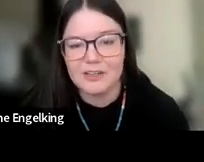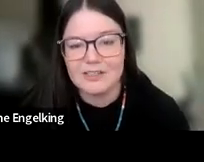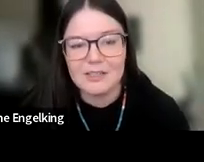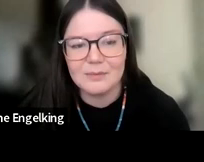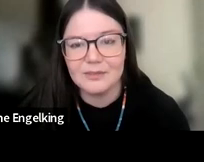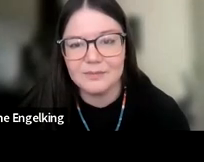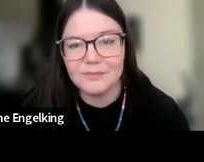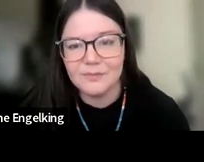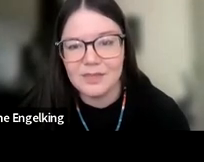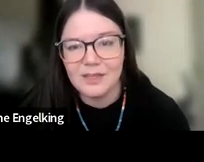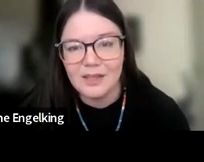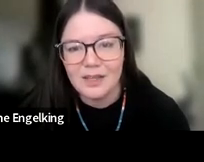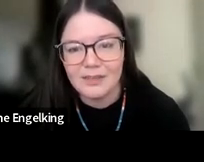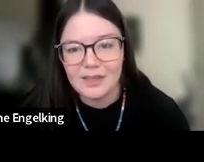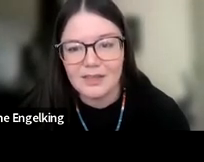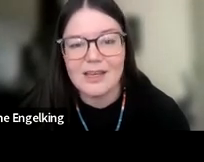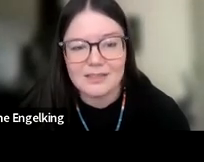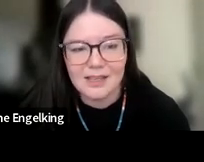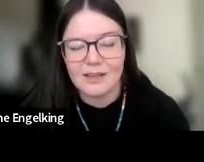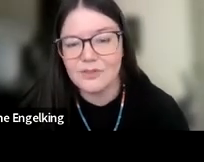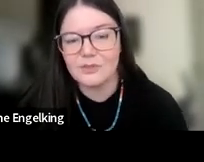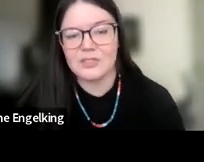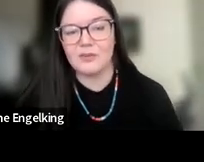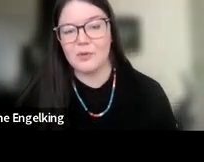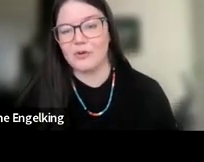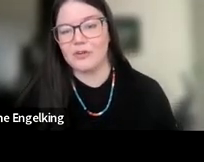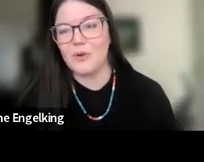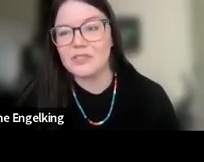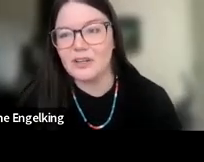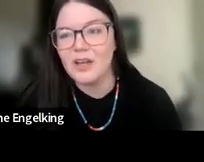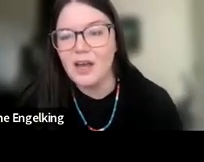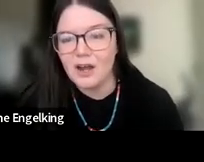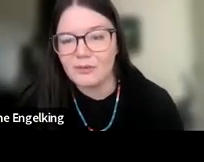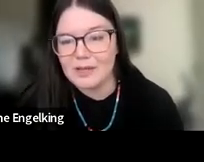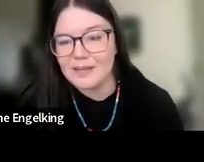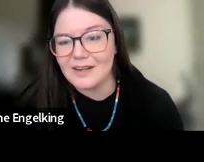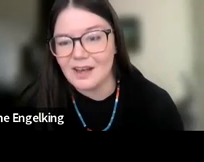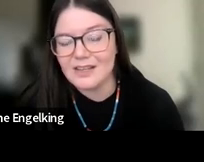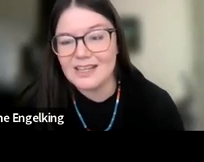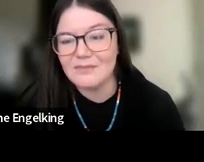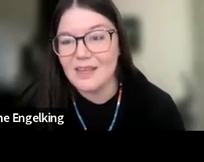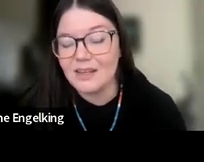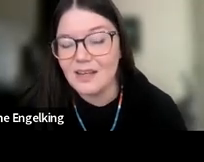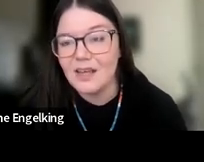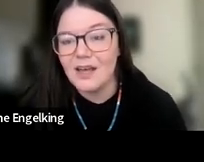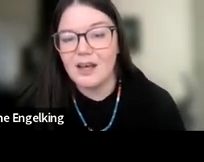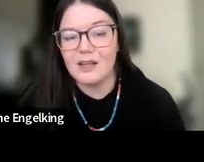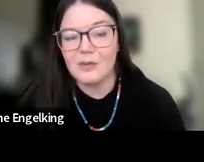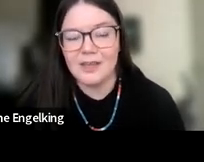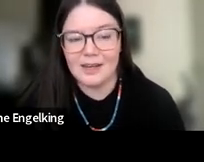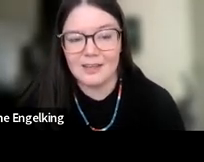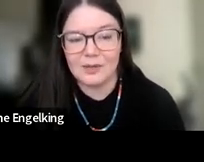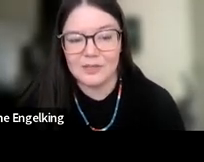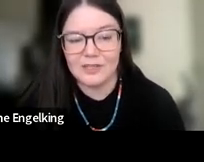that we already talked about. And then, yes, and of those reported, most are raped by non-Native men.